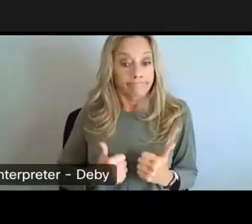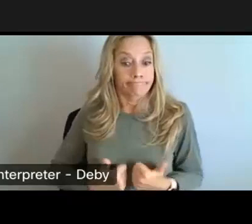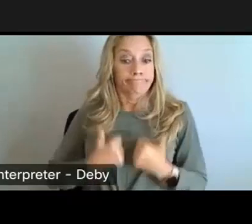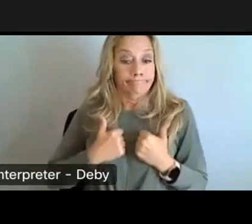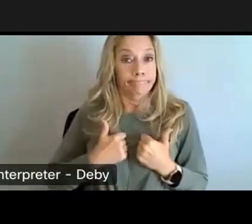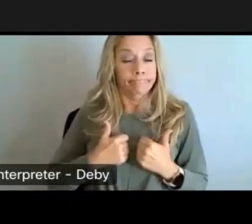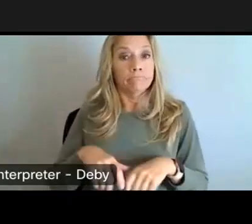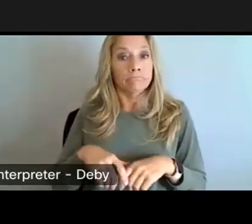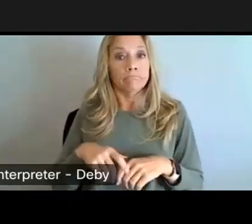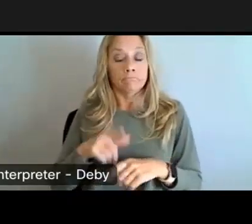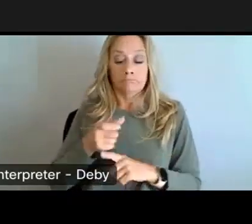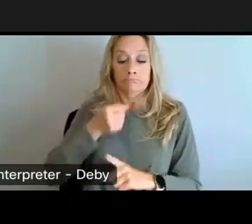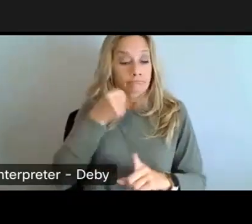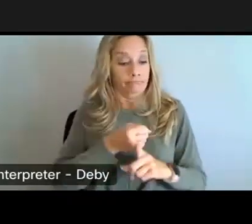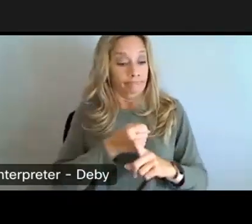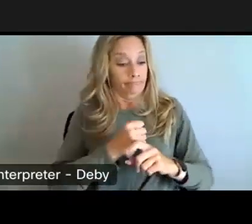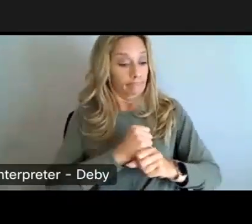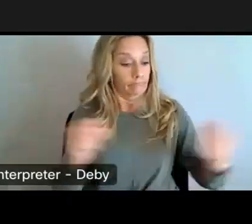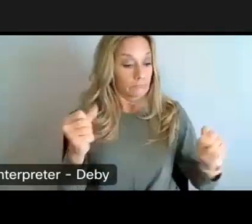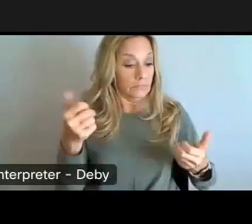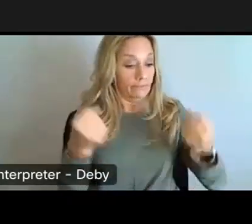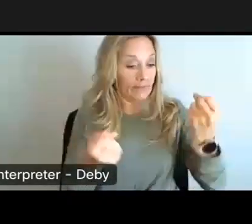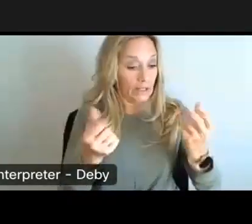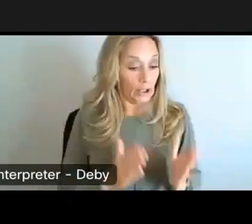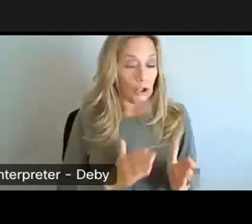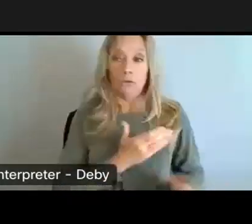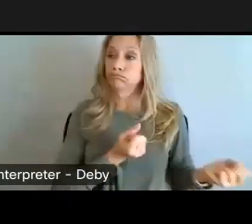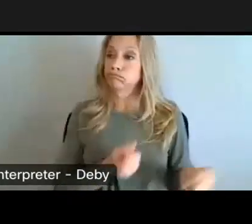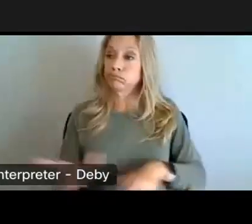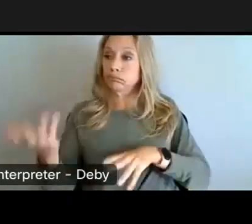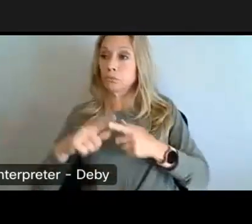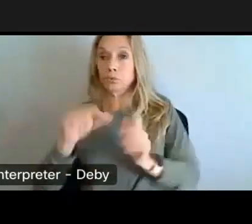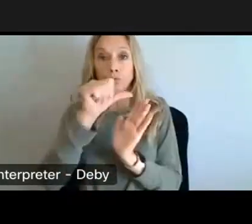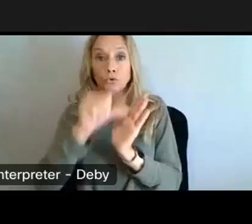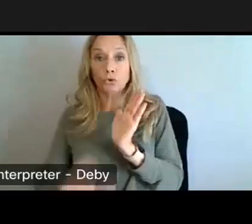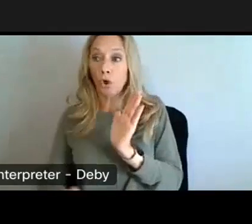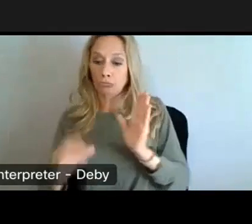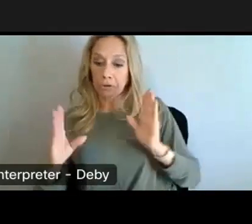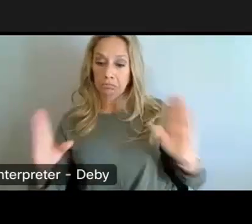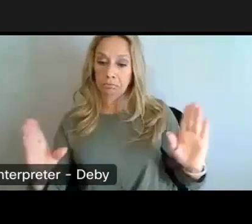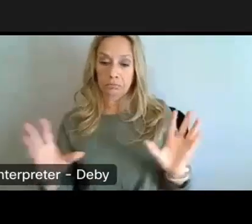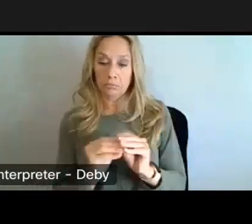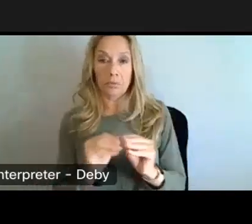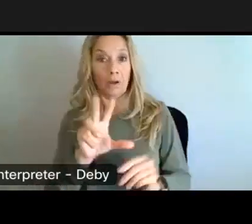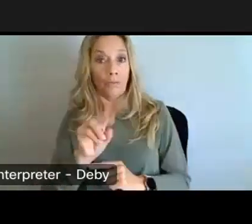from time of the impact of the vehicle to the time I went into my first surgery in Baghdad was only 30 minutes. And